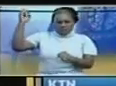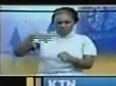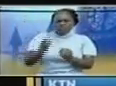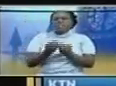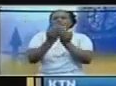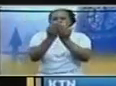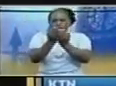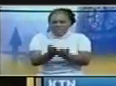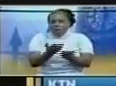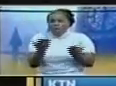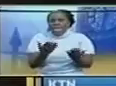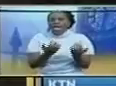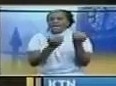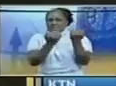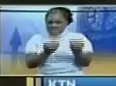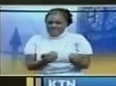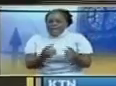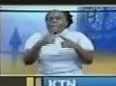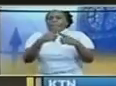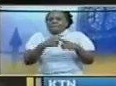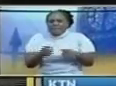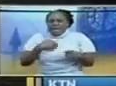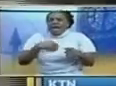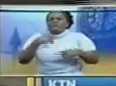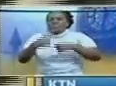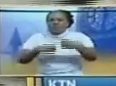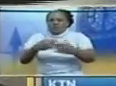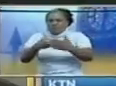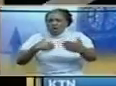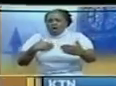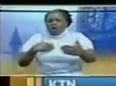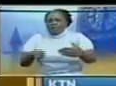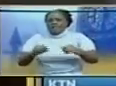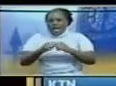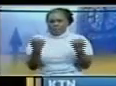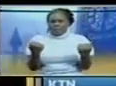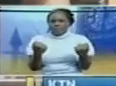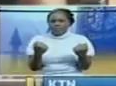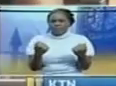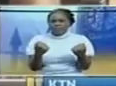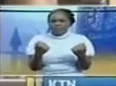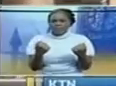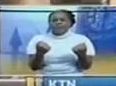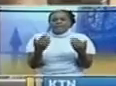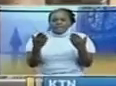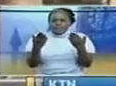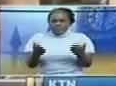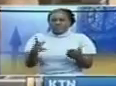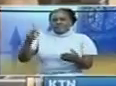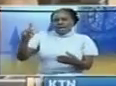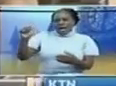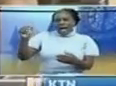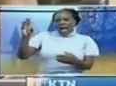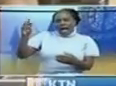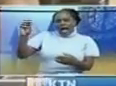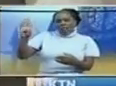to where it is needed. However, there is a process before it happens. This is the Kamburu control